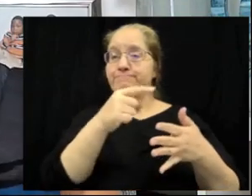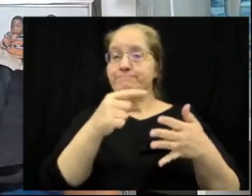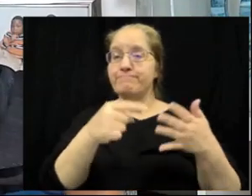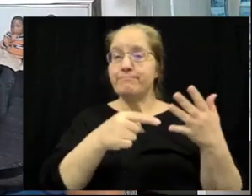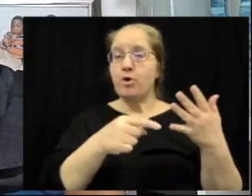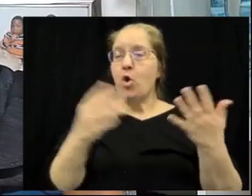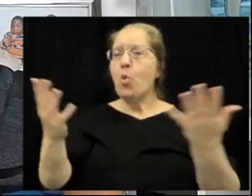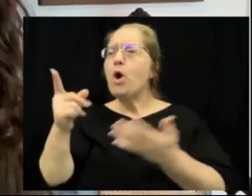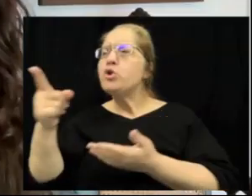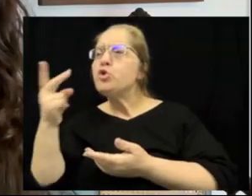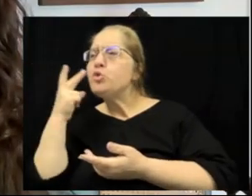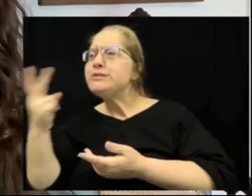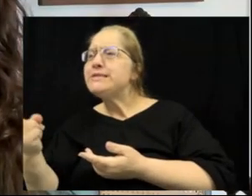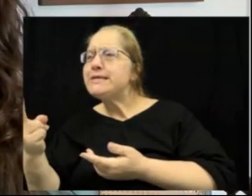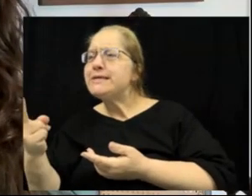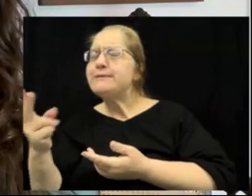you seeing?